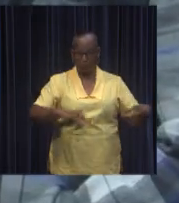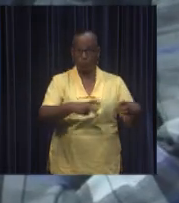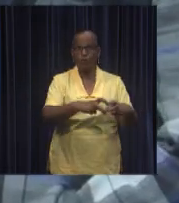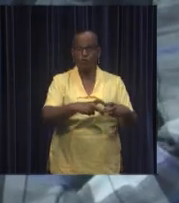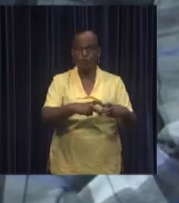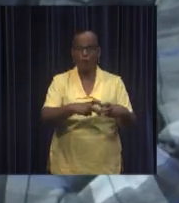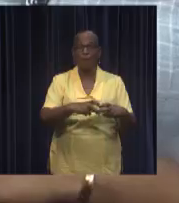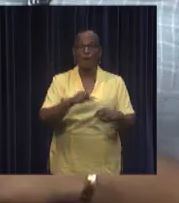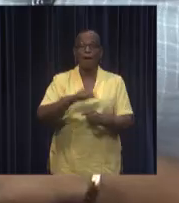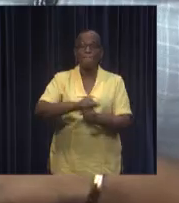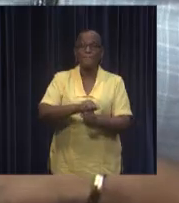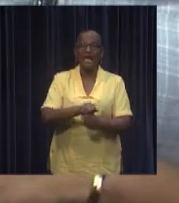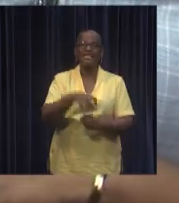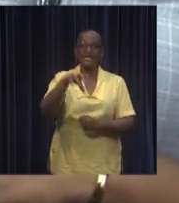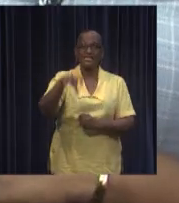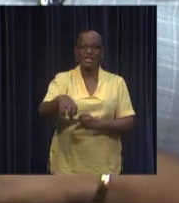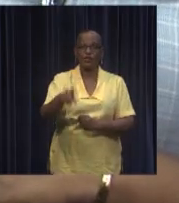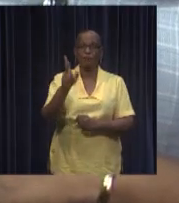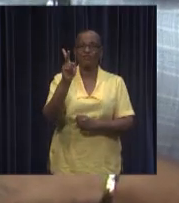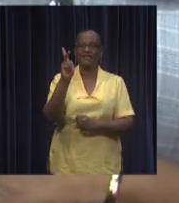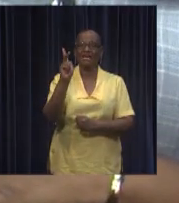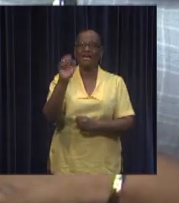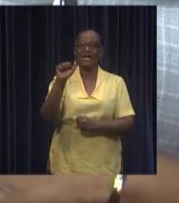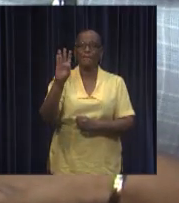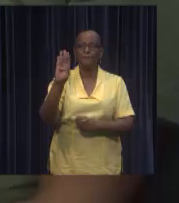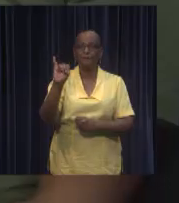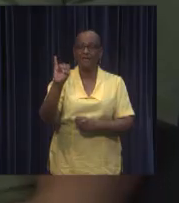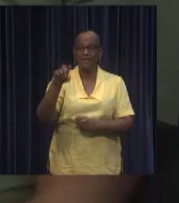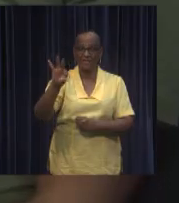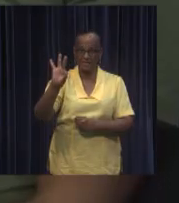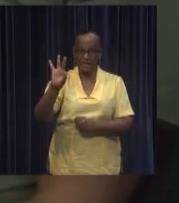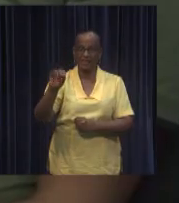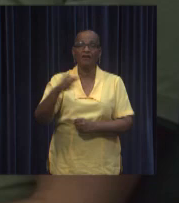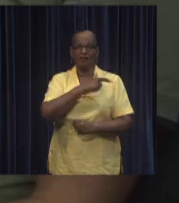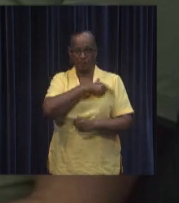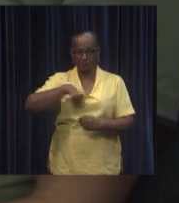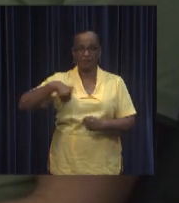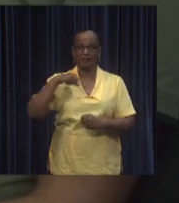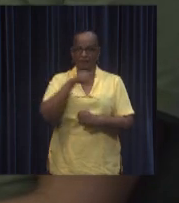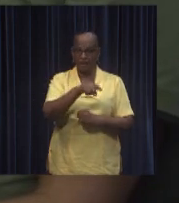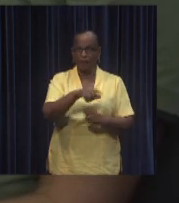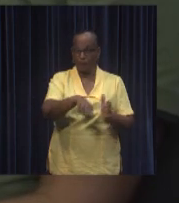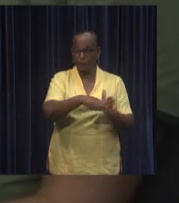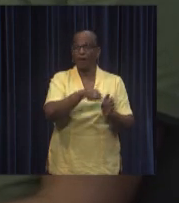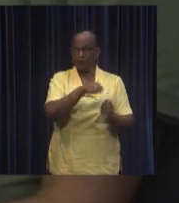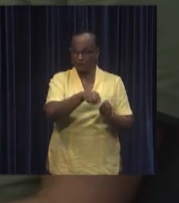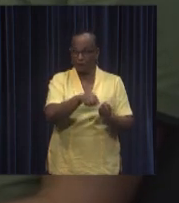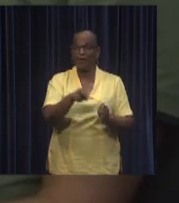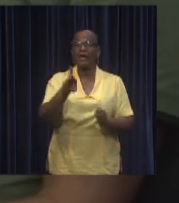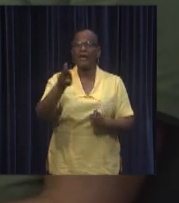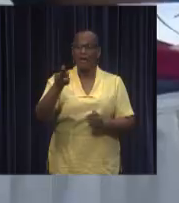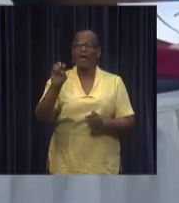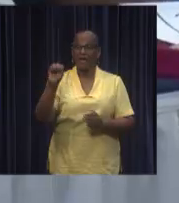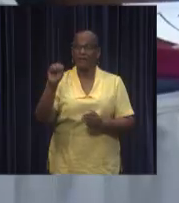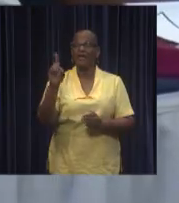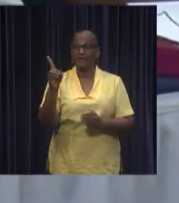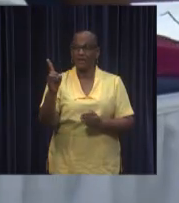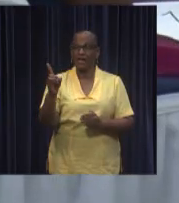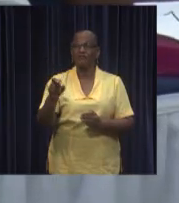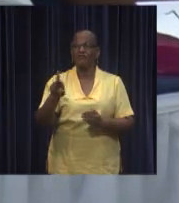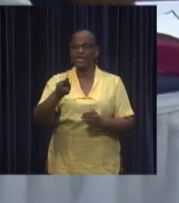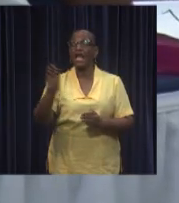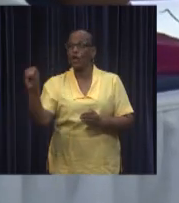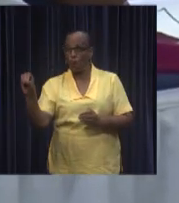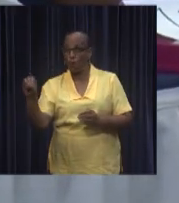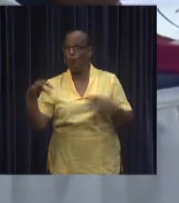took place in the press center of the cabinet of the president. This project fits, according to Minister Edgar